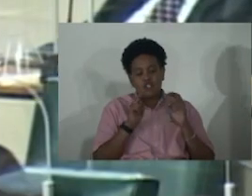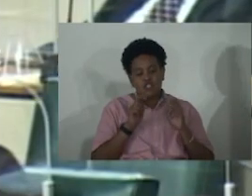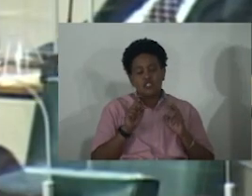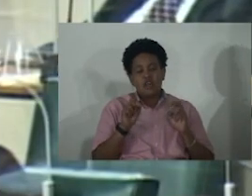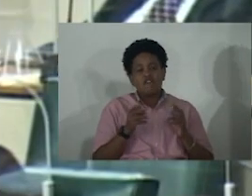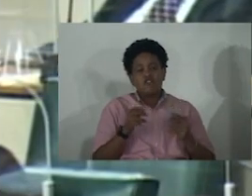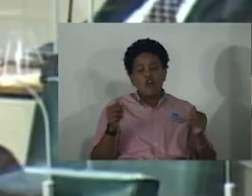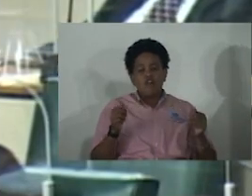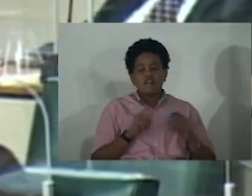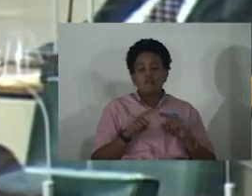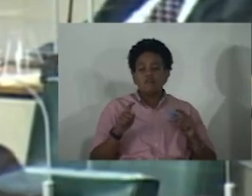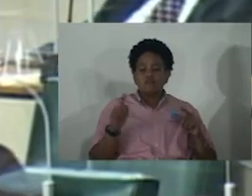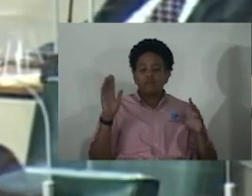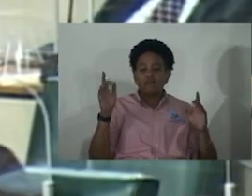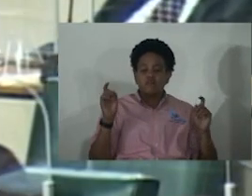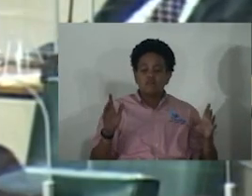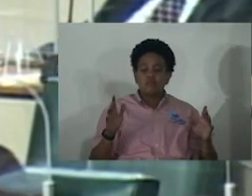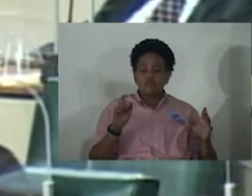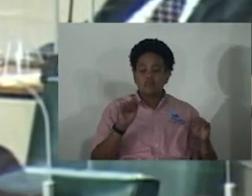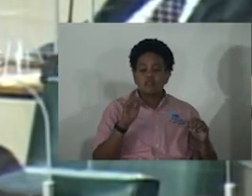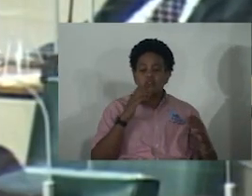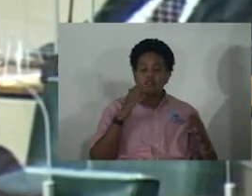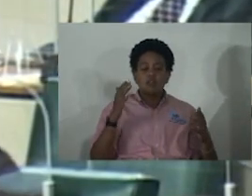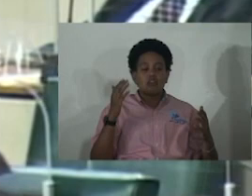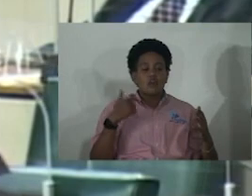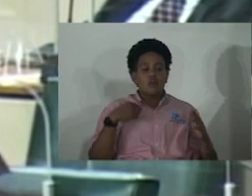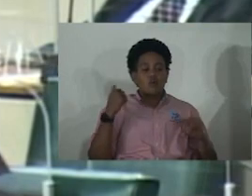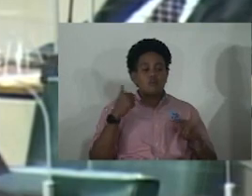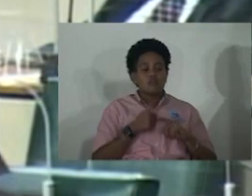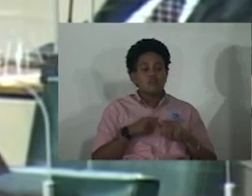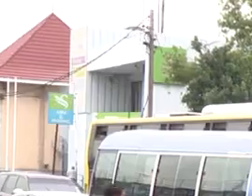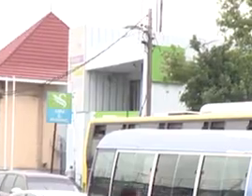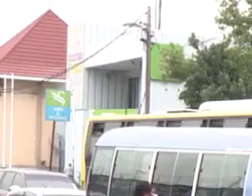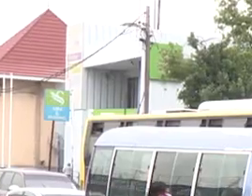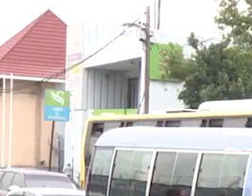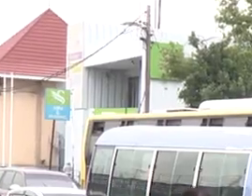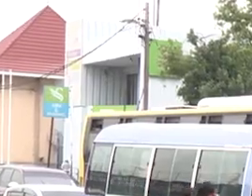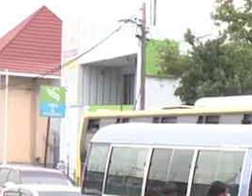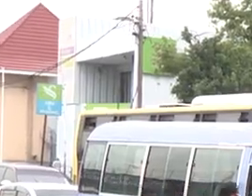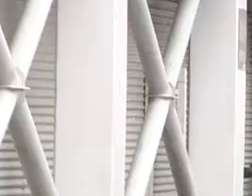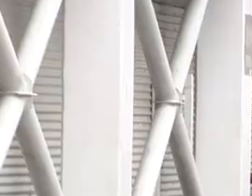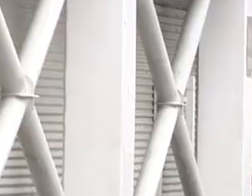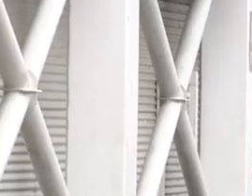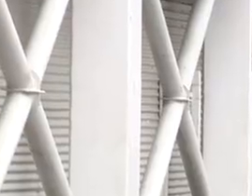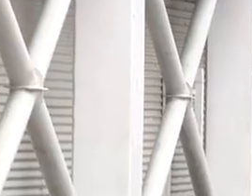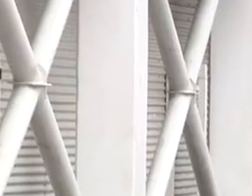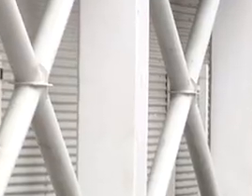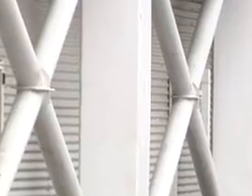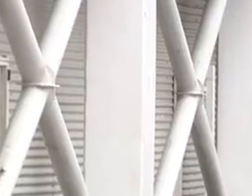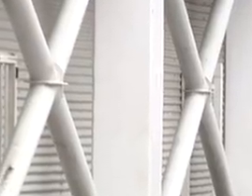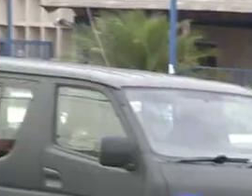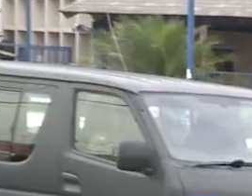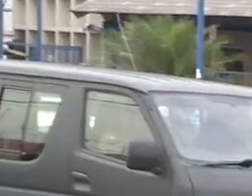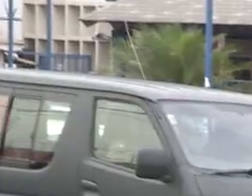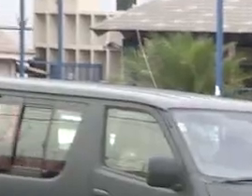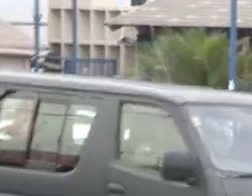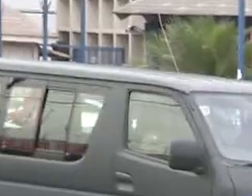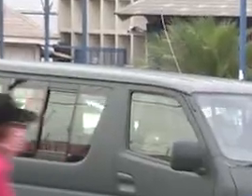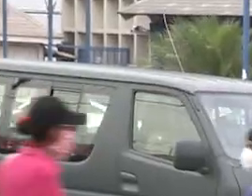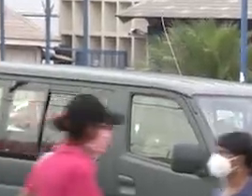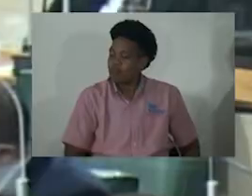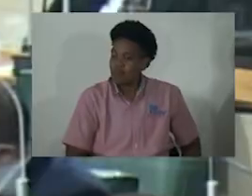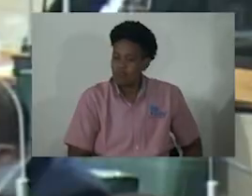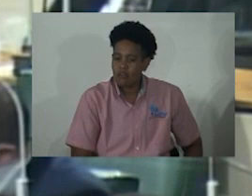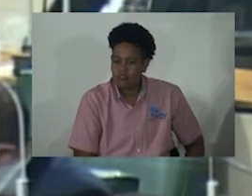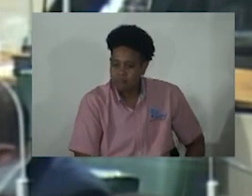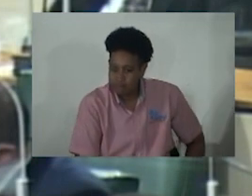He told Parliament on Tuesday that an instrumental approach was being taken to study the problem of violence in the society and implement measures to solve